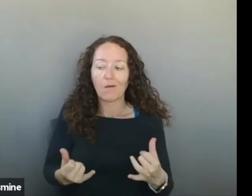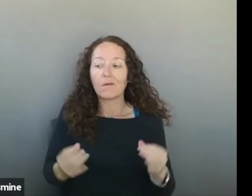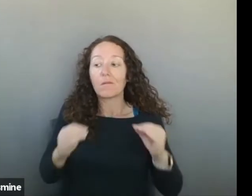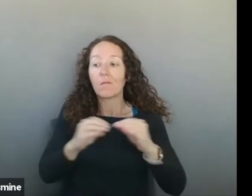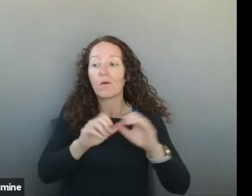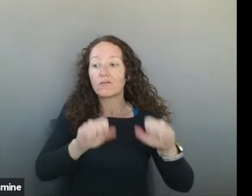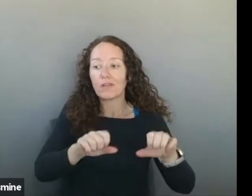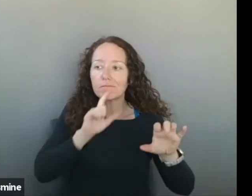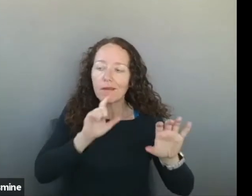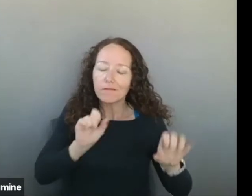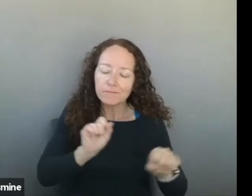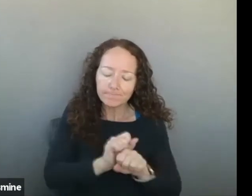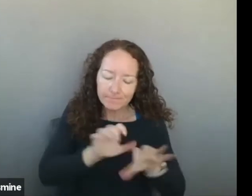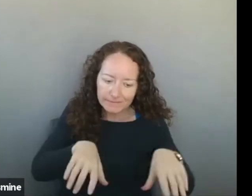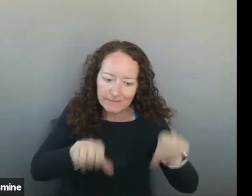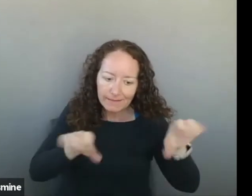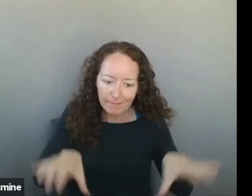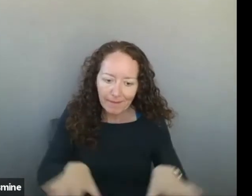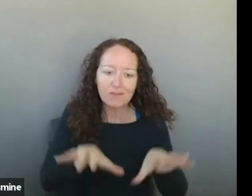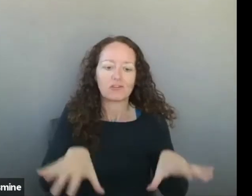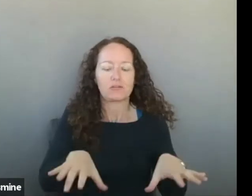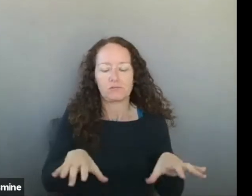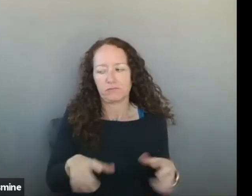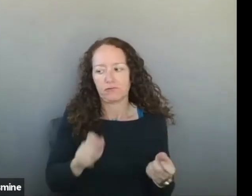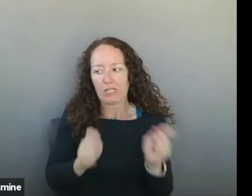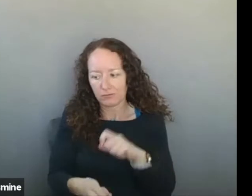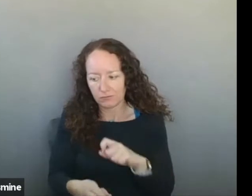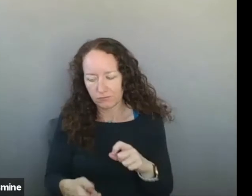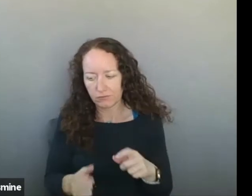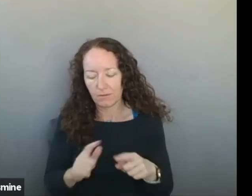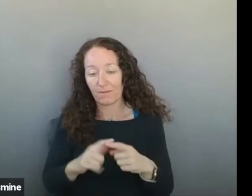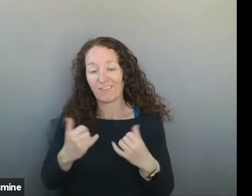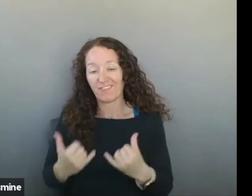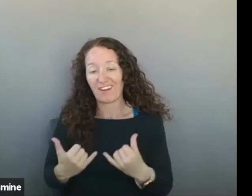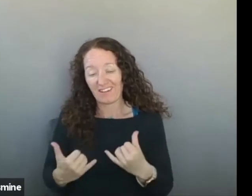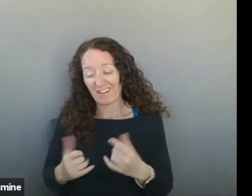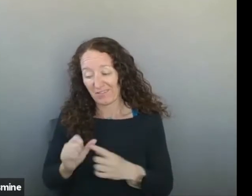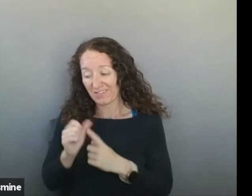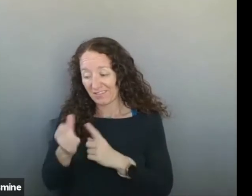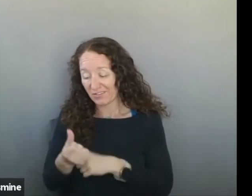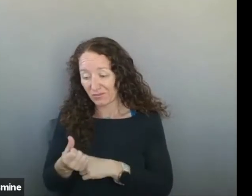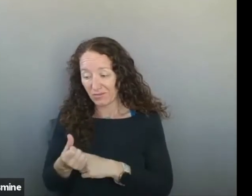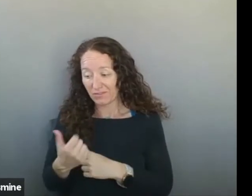this situation where we are living in this,